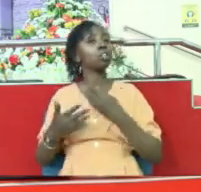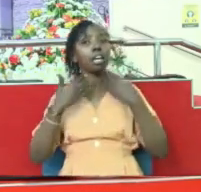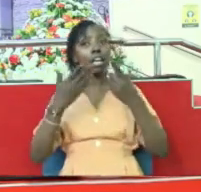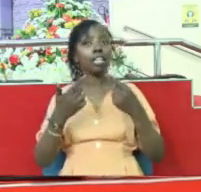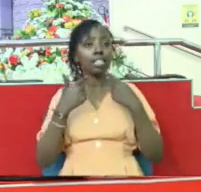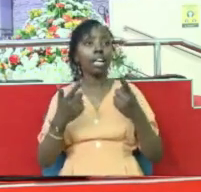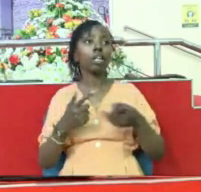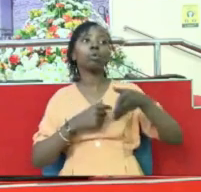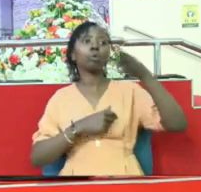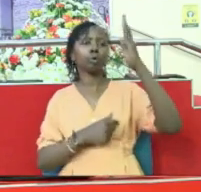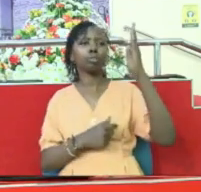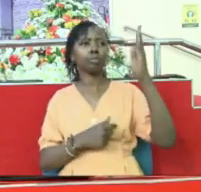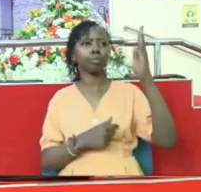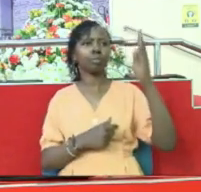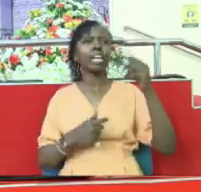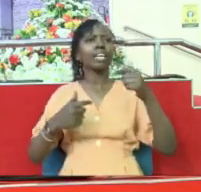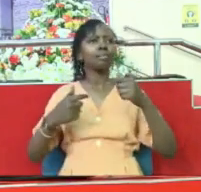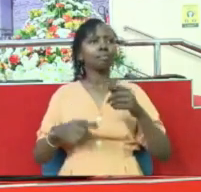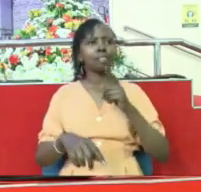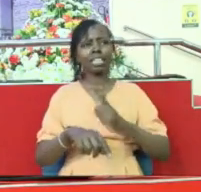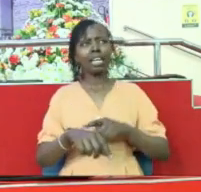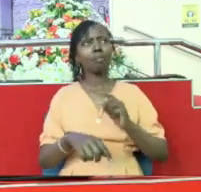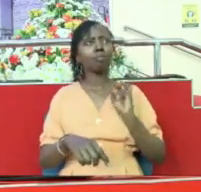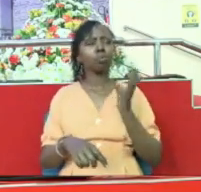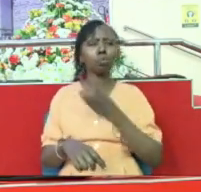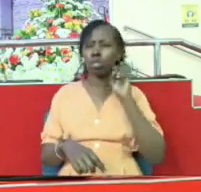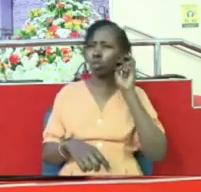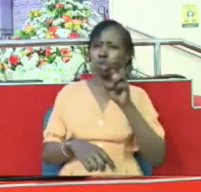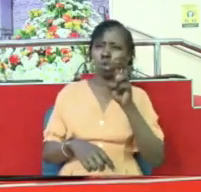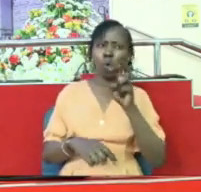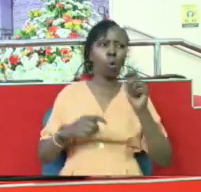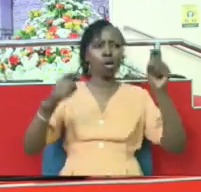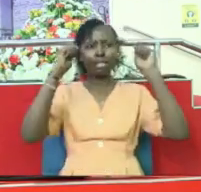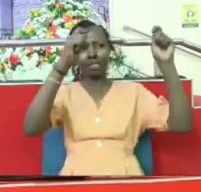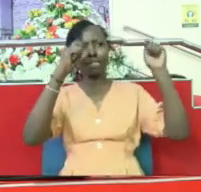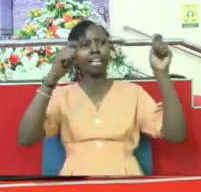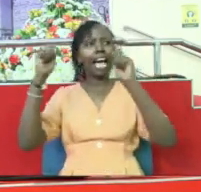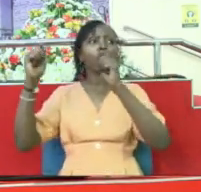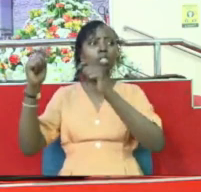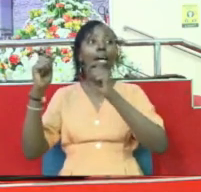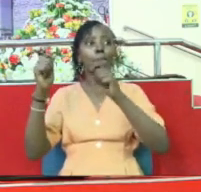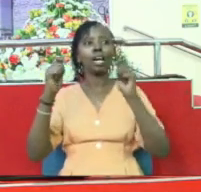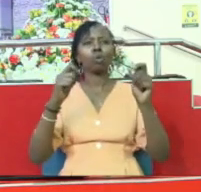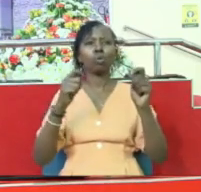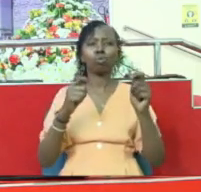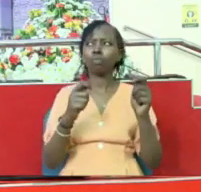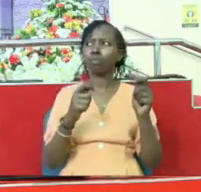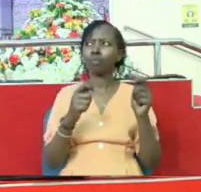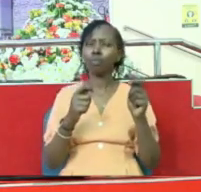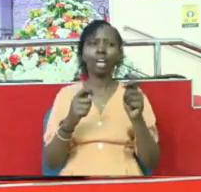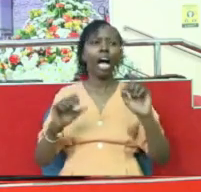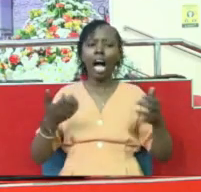Unajua sisi tulipoona maandamano haikufanyika vizuri Wednesday na Thursday na Friday. Ambao tulikuwa tukija